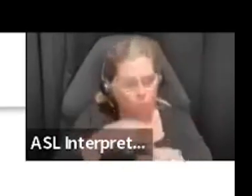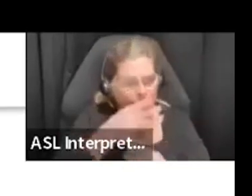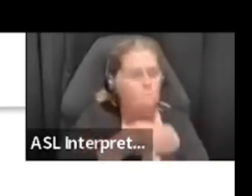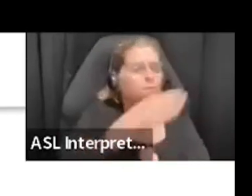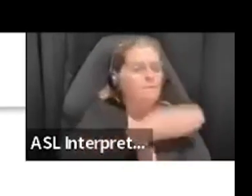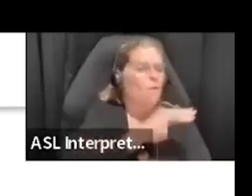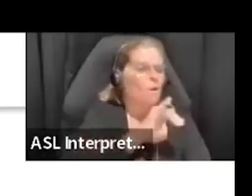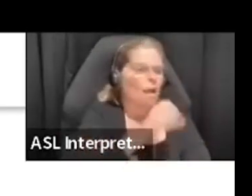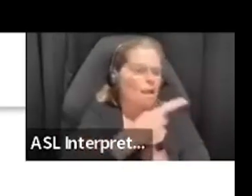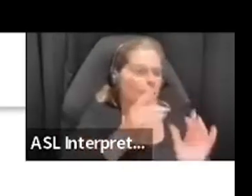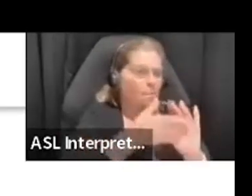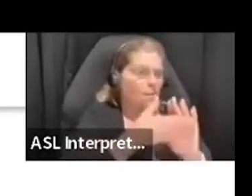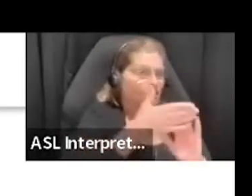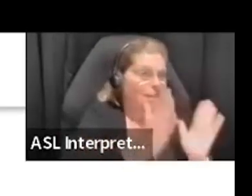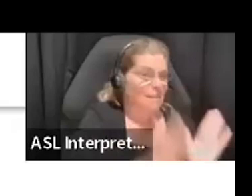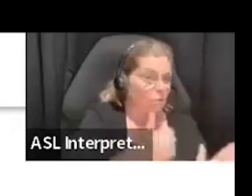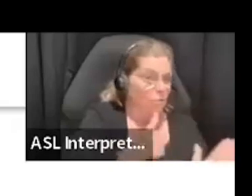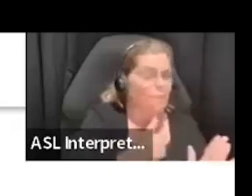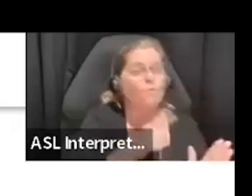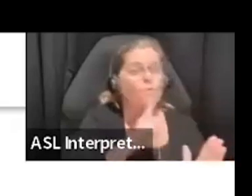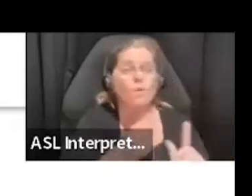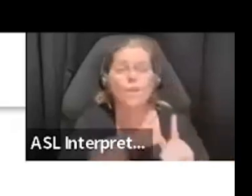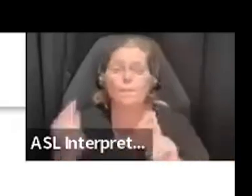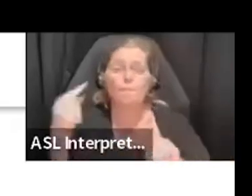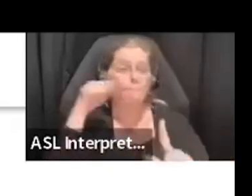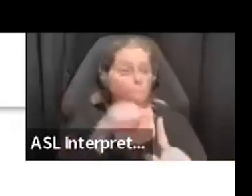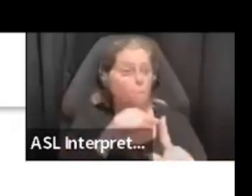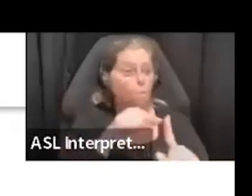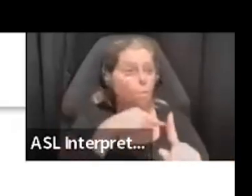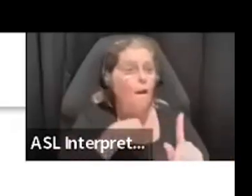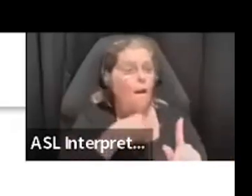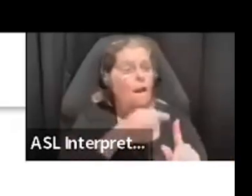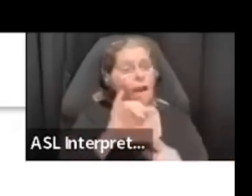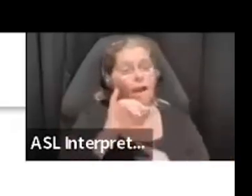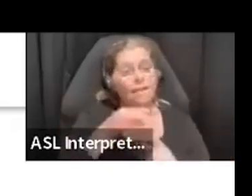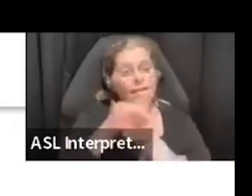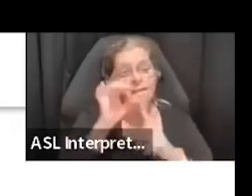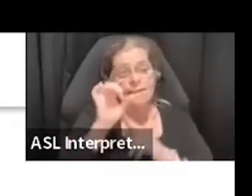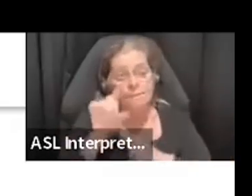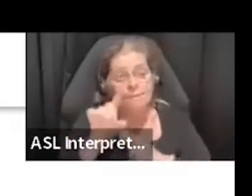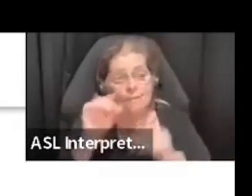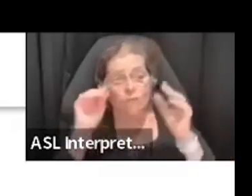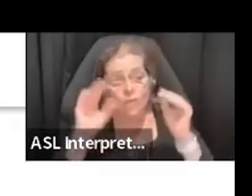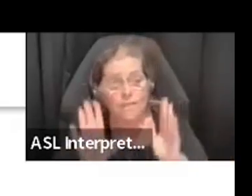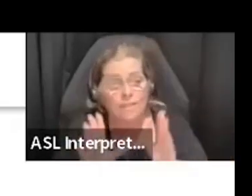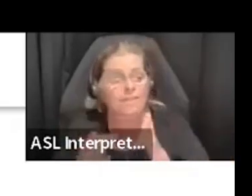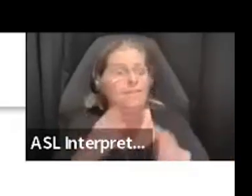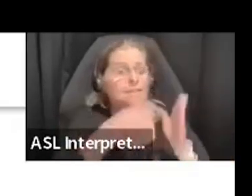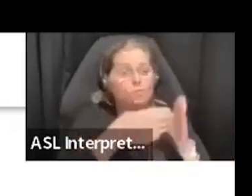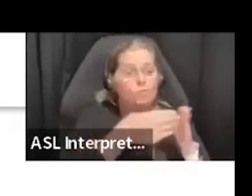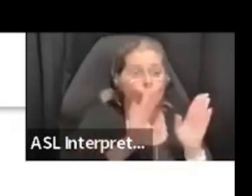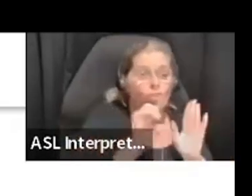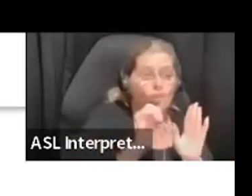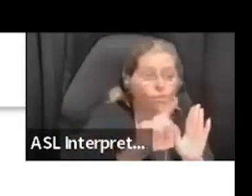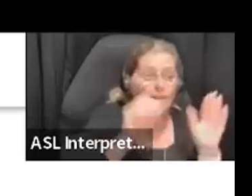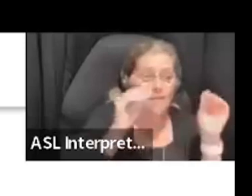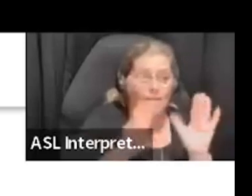is that I was a special ed and general ed teacher for close to 30 years before I became